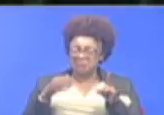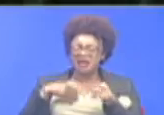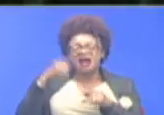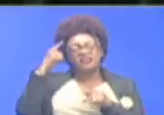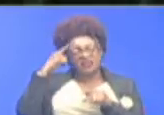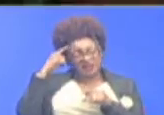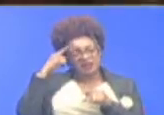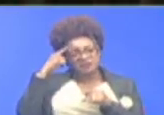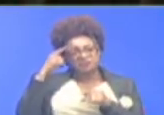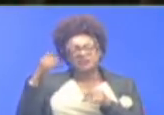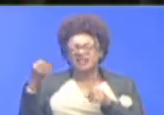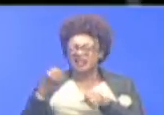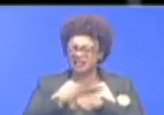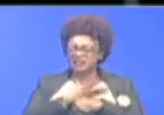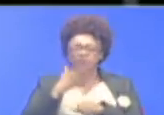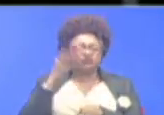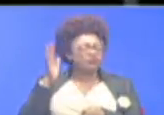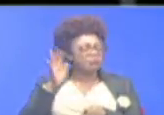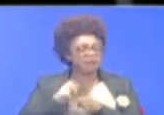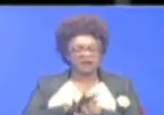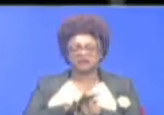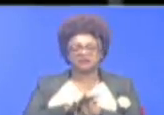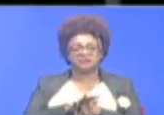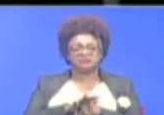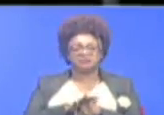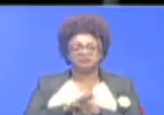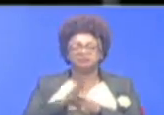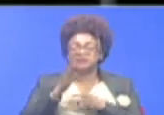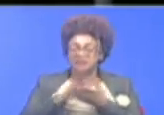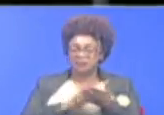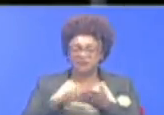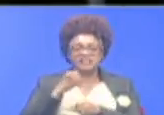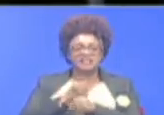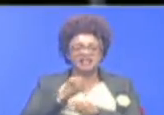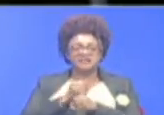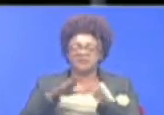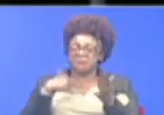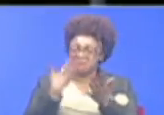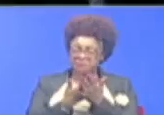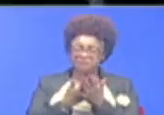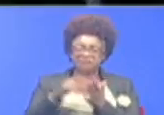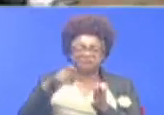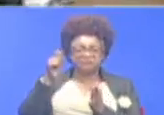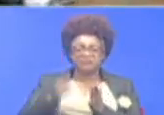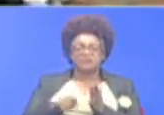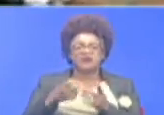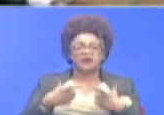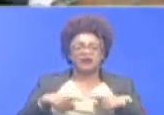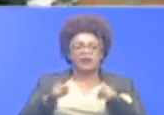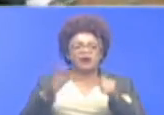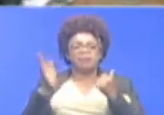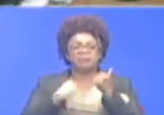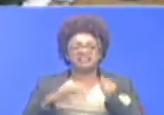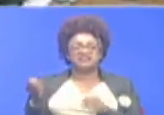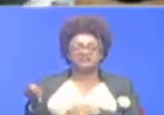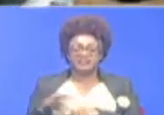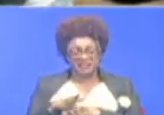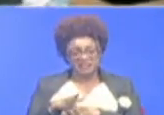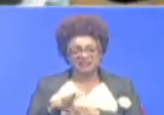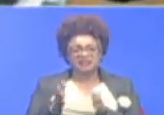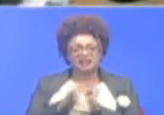sababu kansa imekuwa sana. Some of its top management have been arrested and charged for allowing bad fertilizer